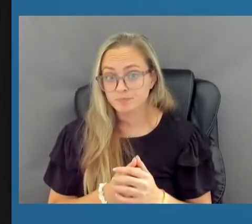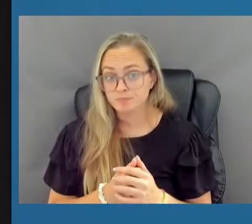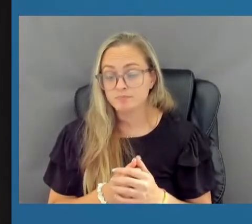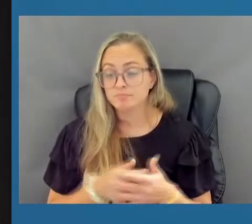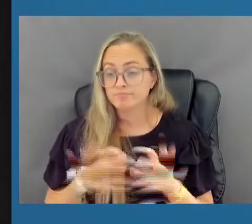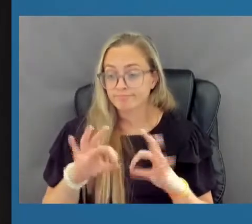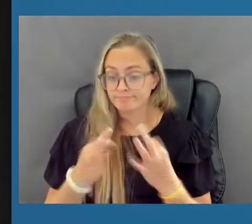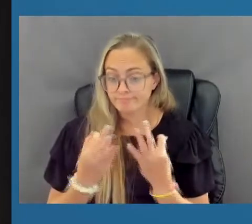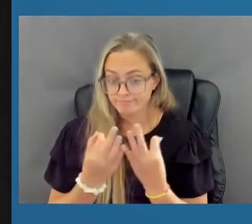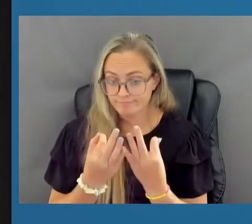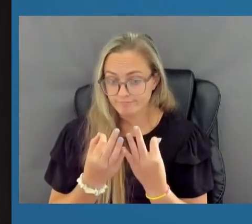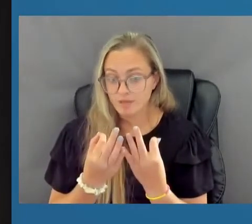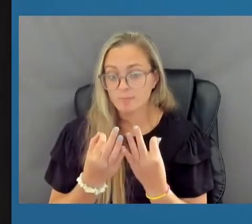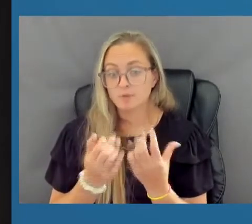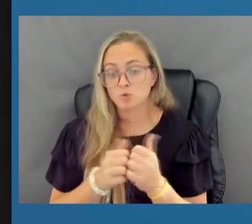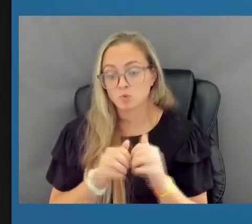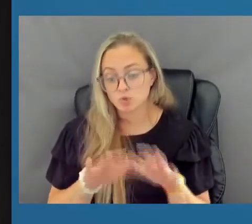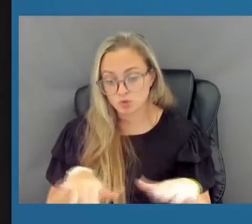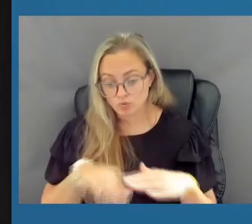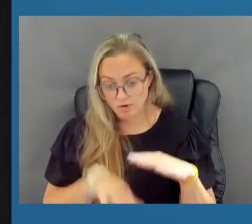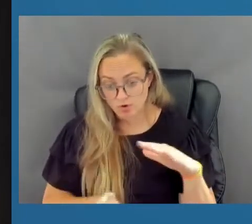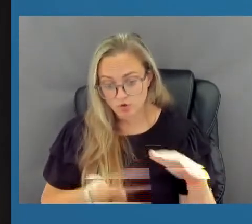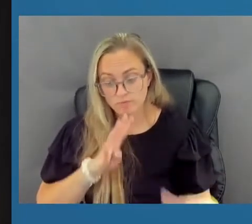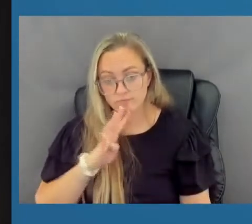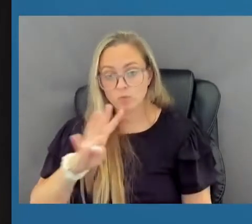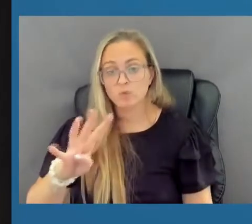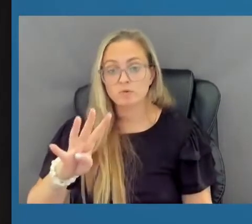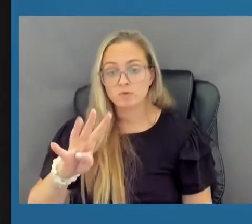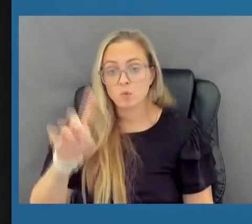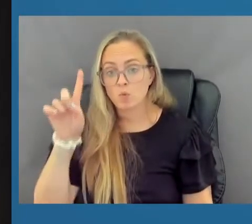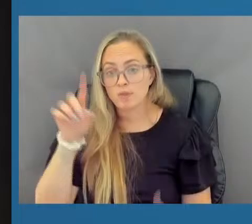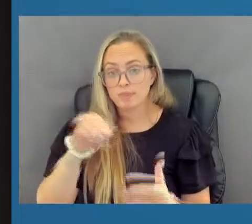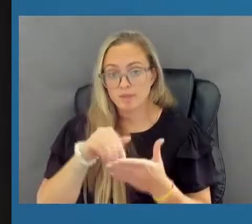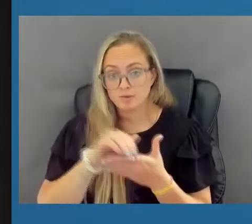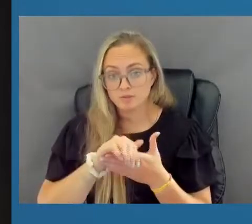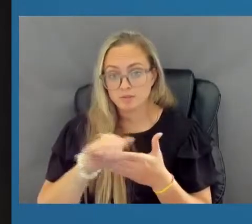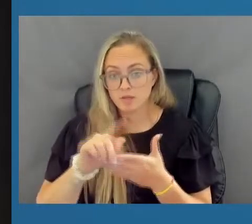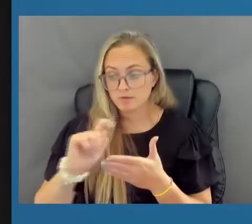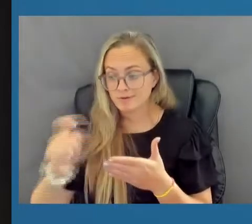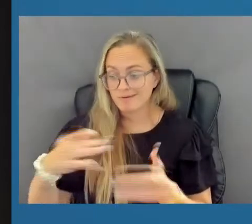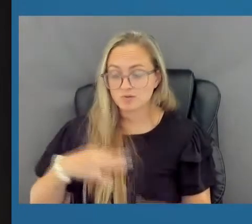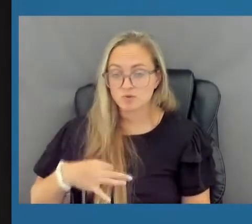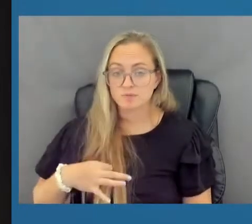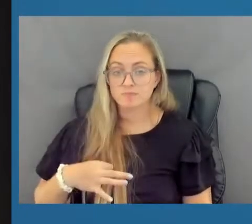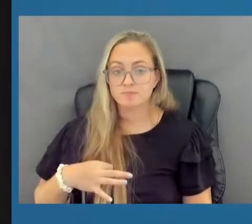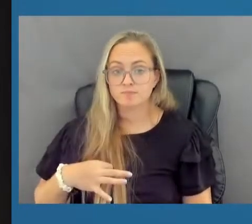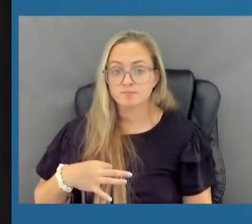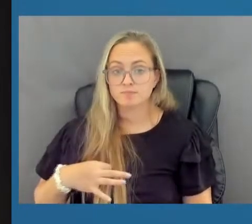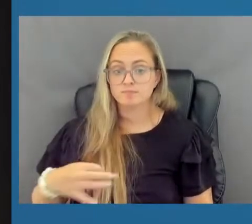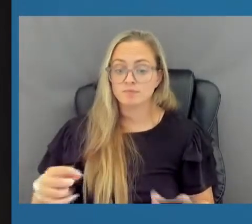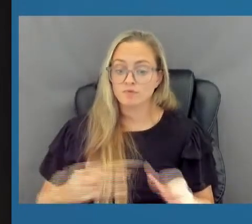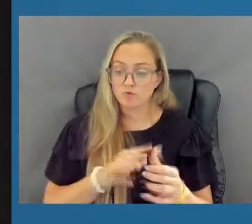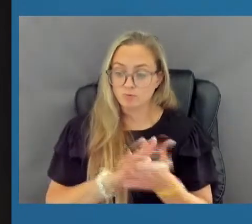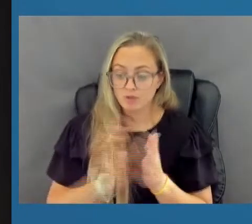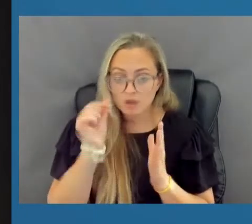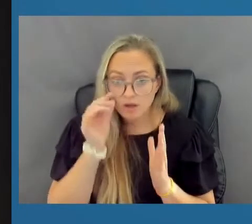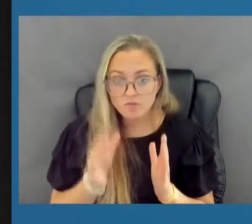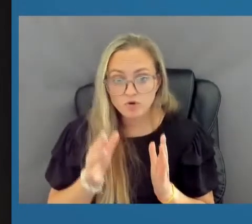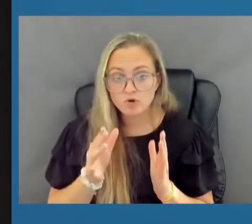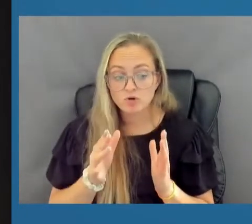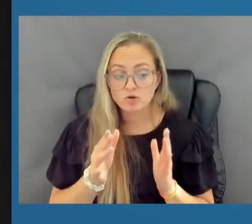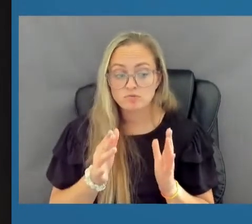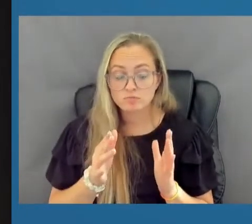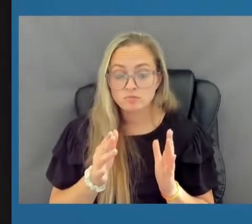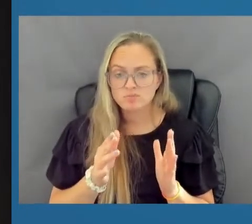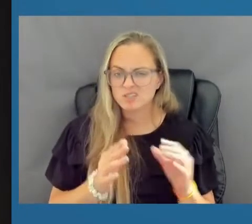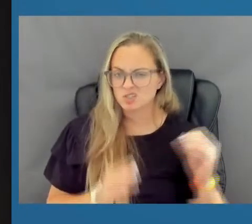Families with children under the age of 4 will receive $1,000 tax credit. When I first became governor, that number was 0.